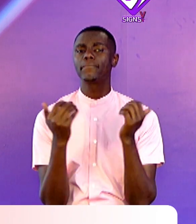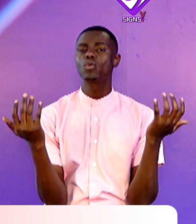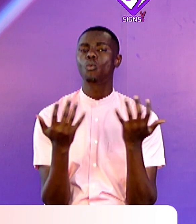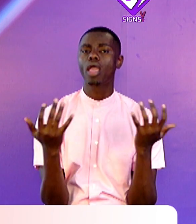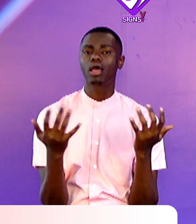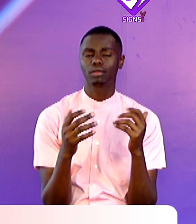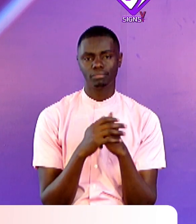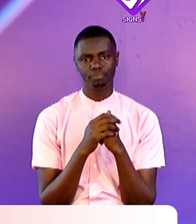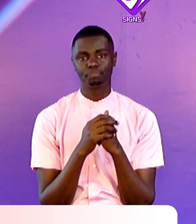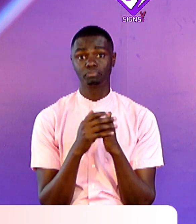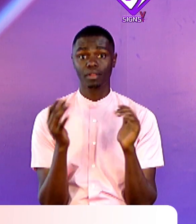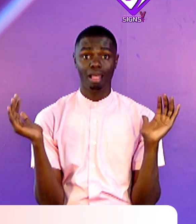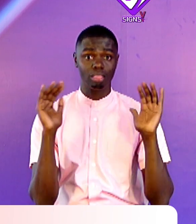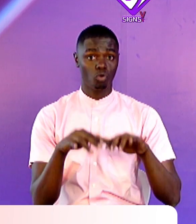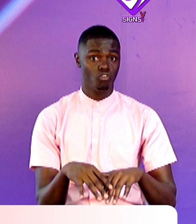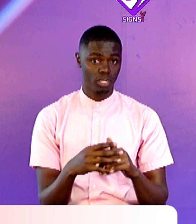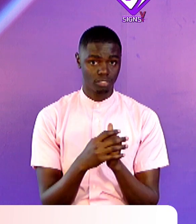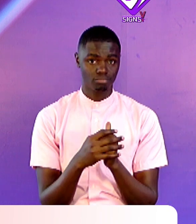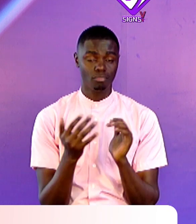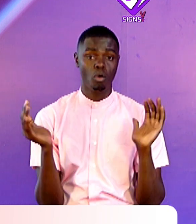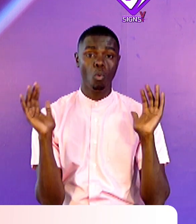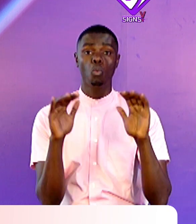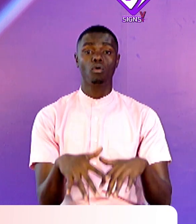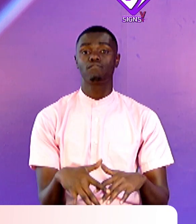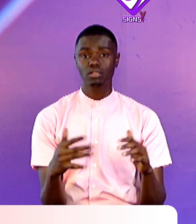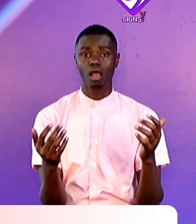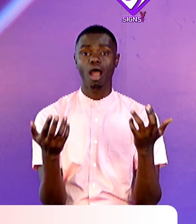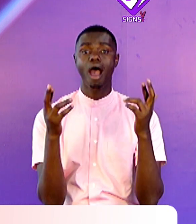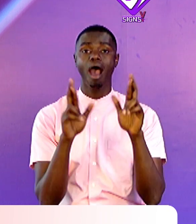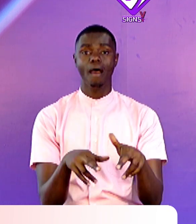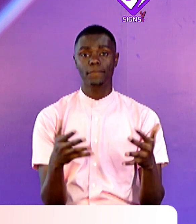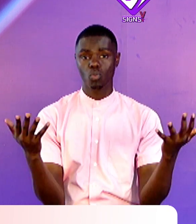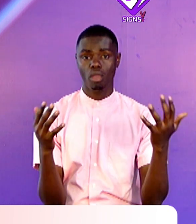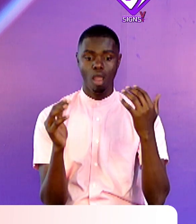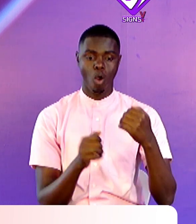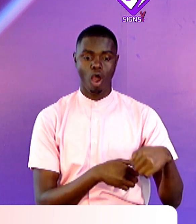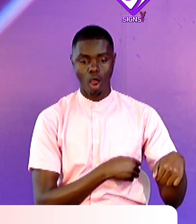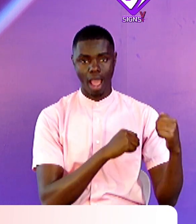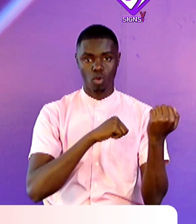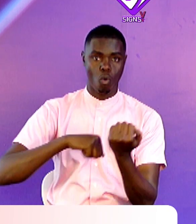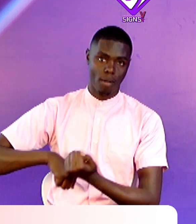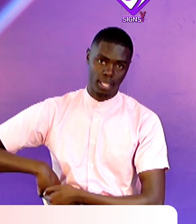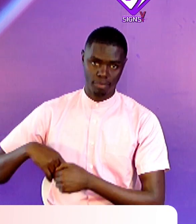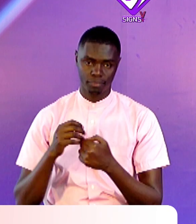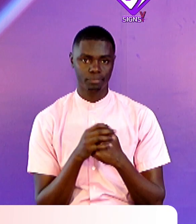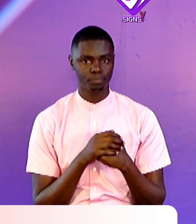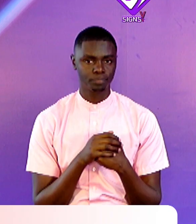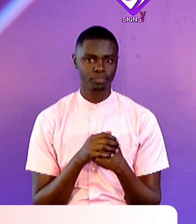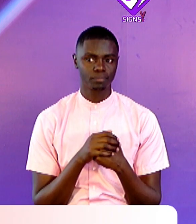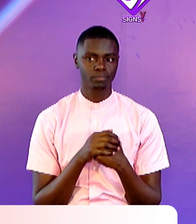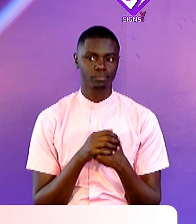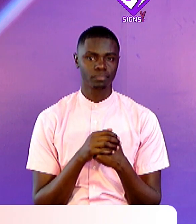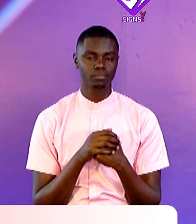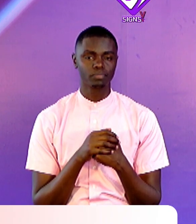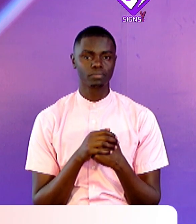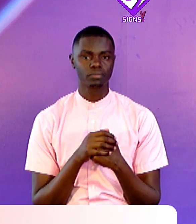at? The conference. The Yes. conference is being held in Homa Bay. Right, Yeah, and prior to